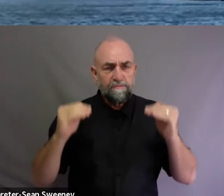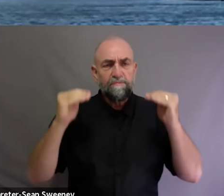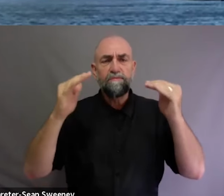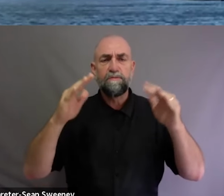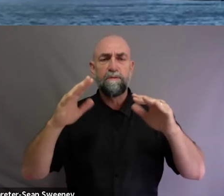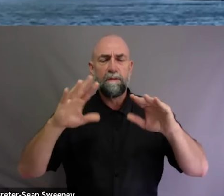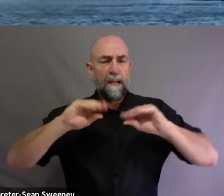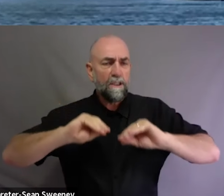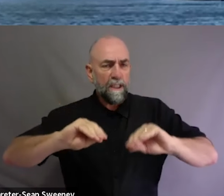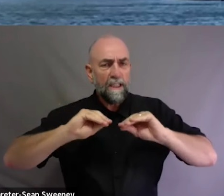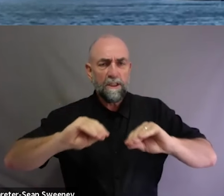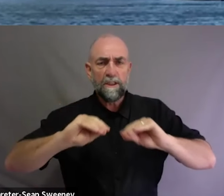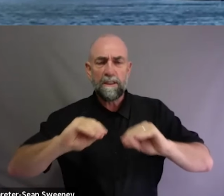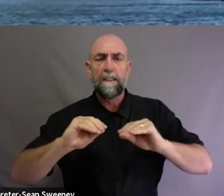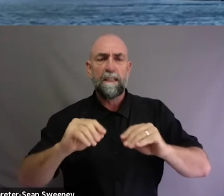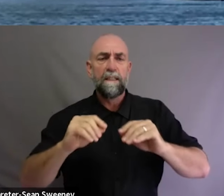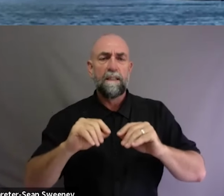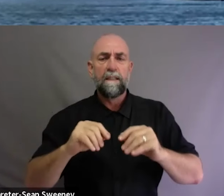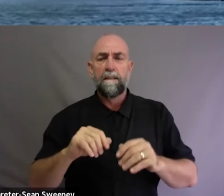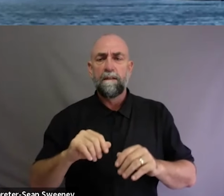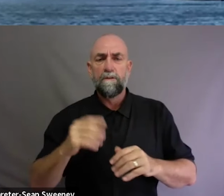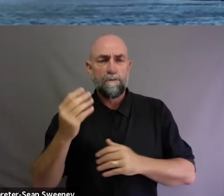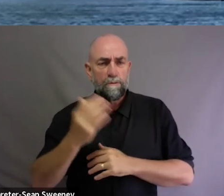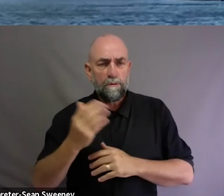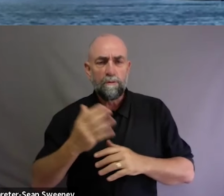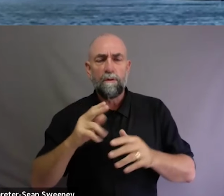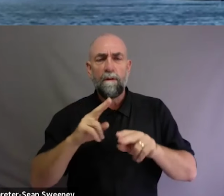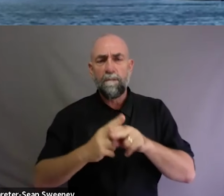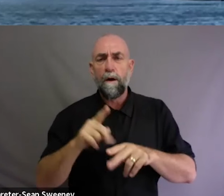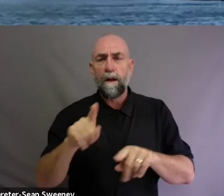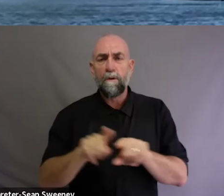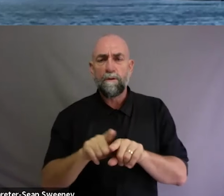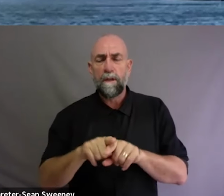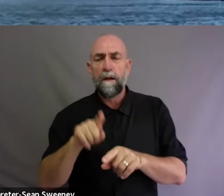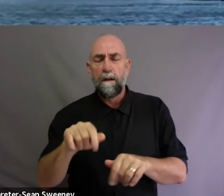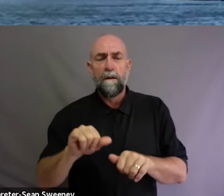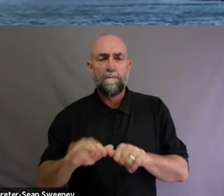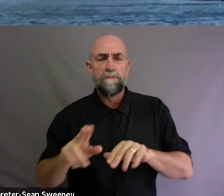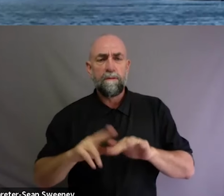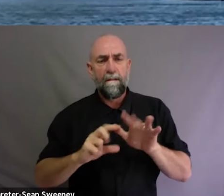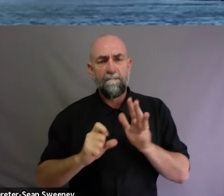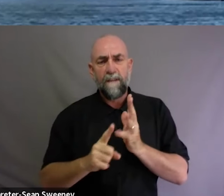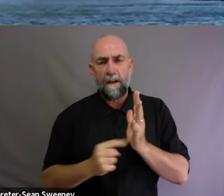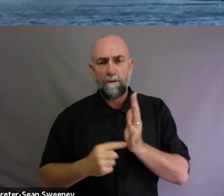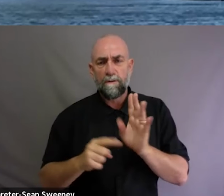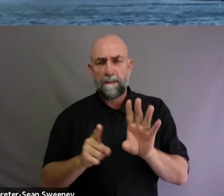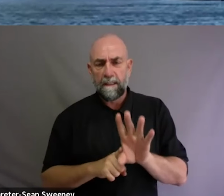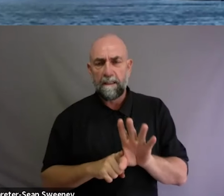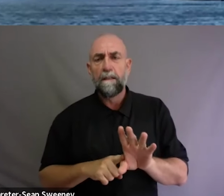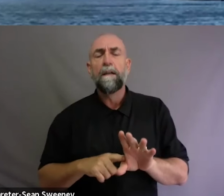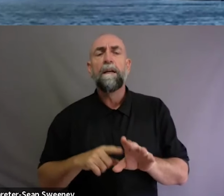Education Academy, and the 2020 recipient of the Faculty of Engineering Education Innovation